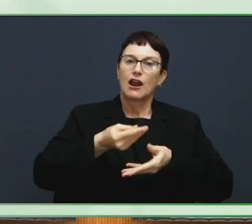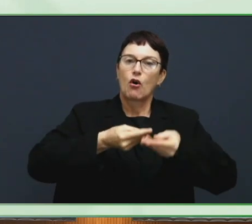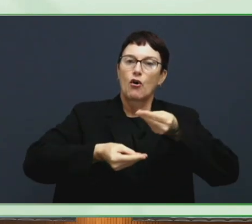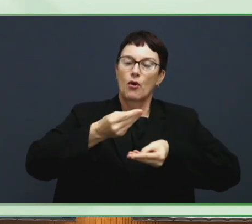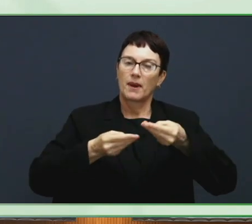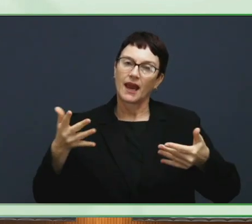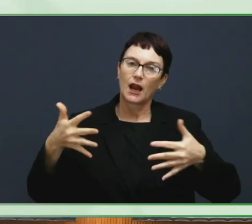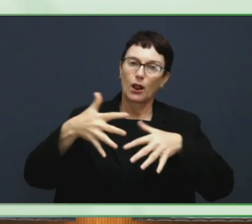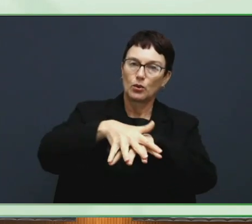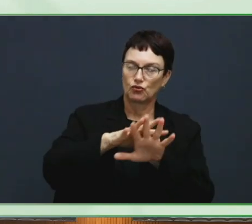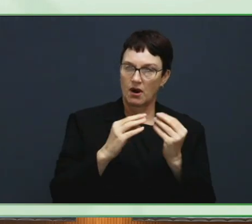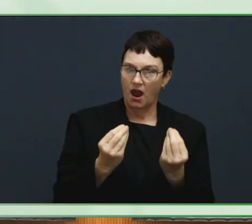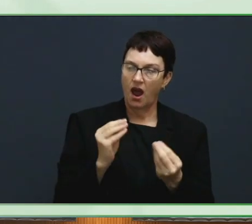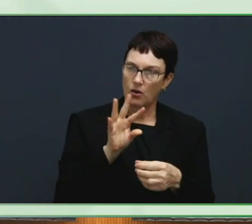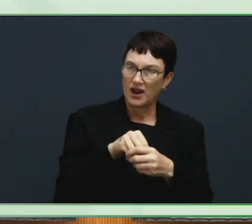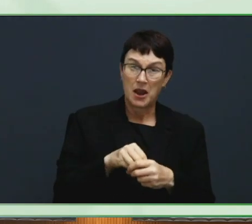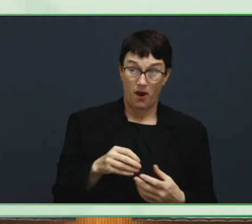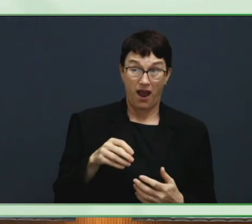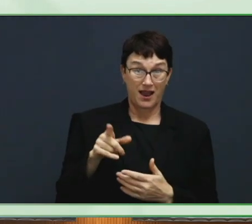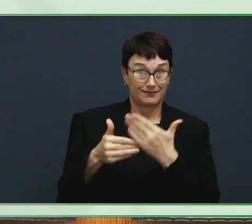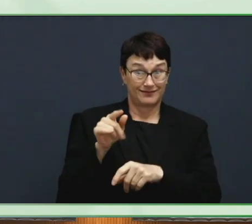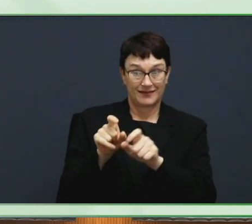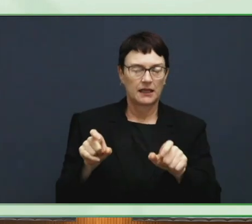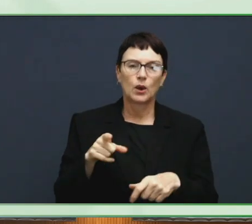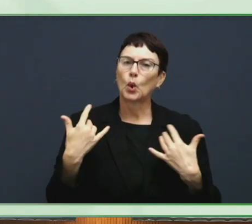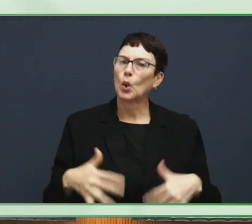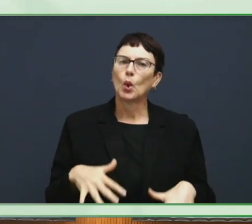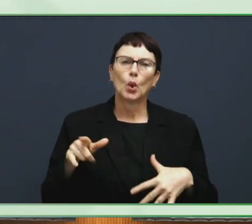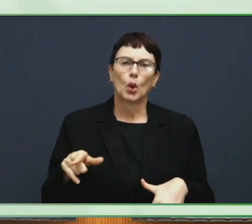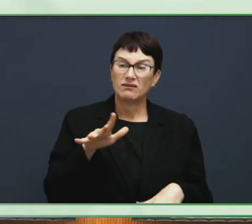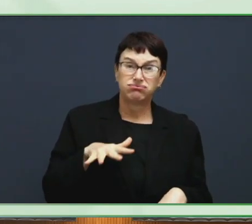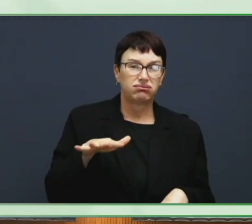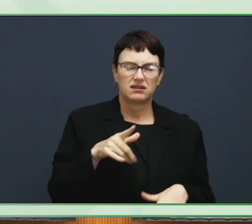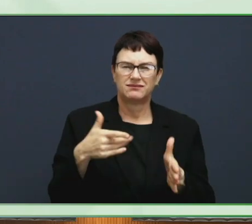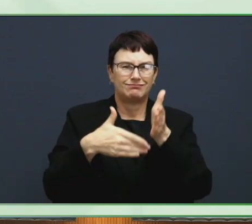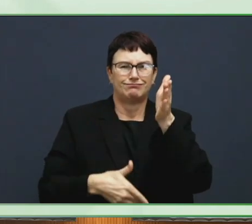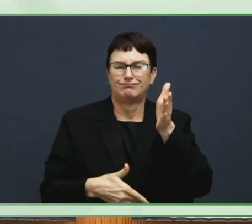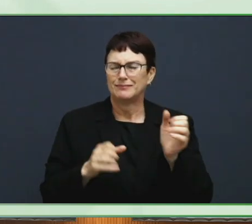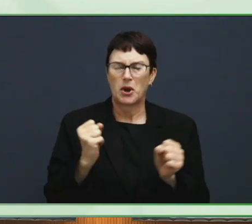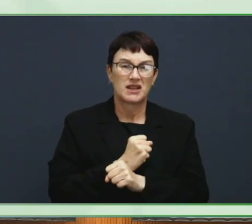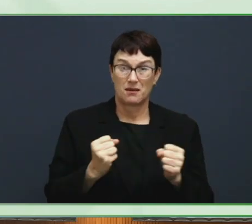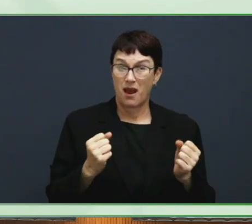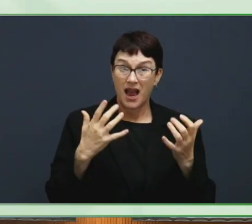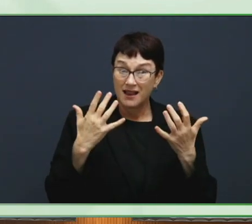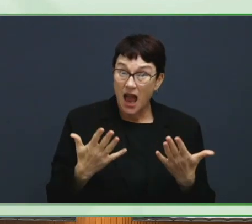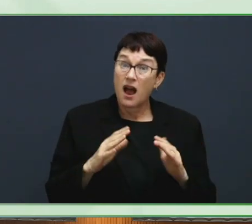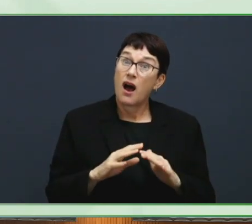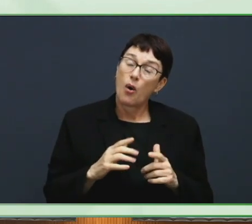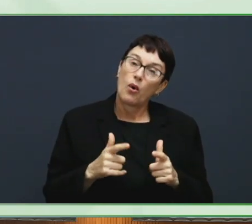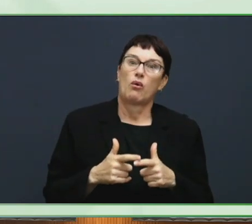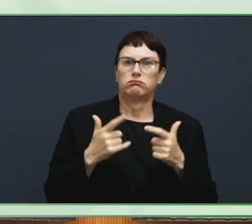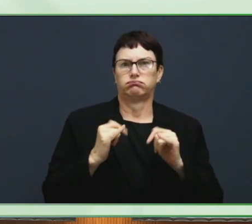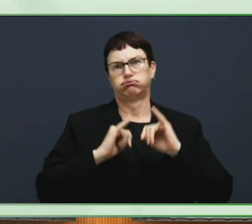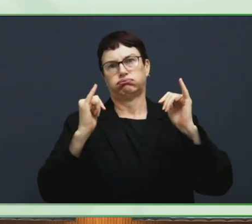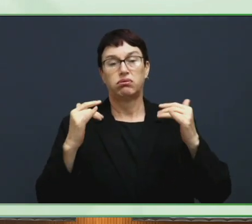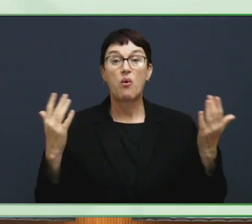PWDs face significant barriers to employment, worsened by ongoing conflict and instability. Our